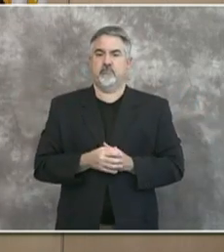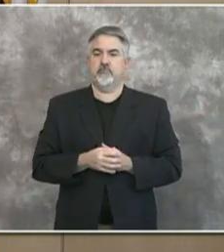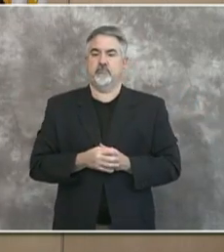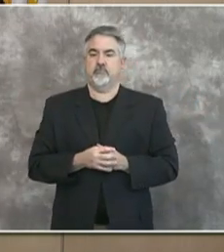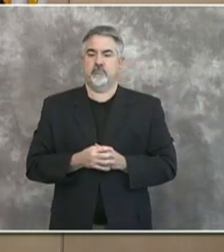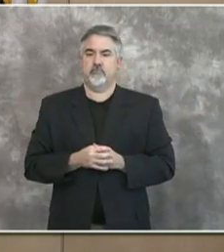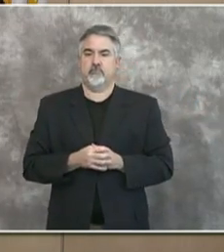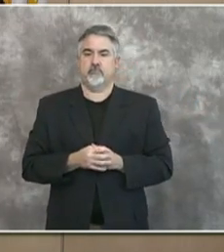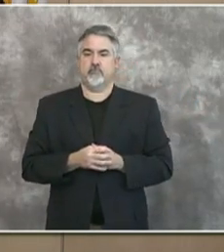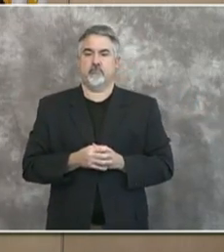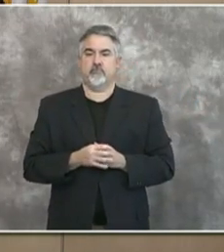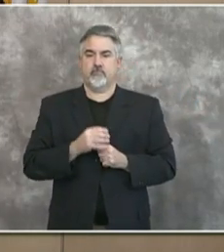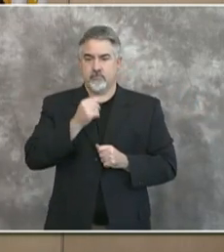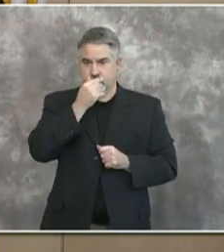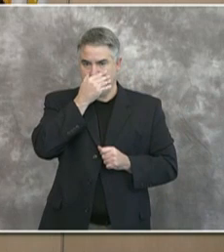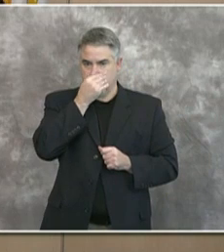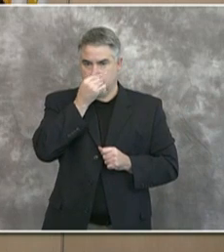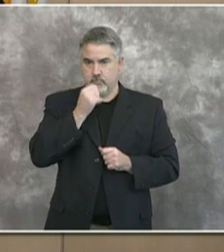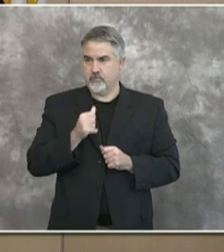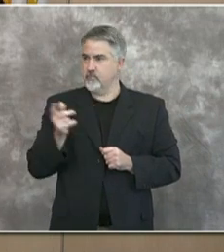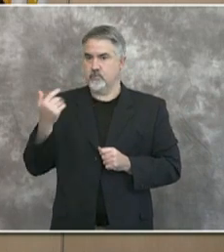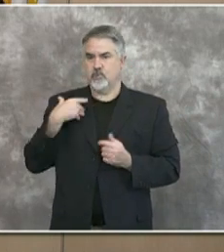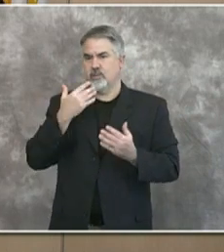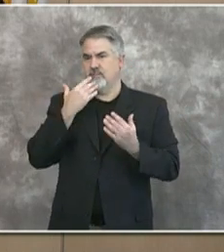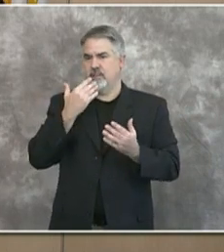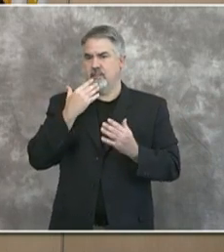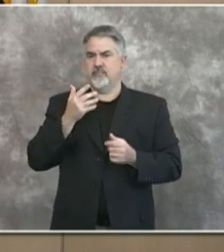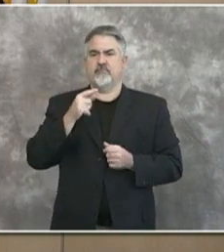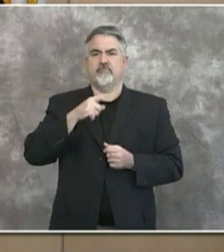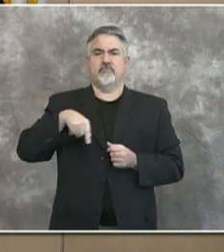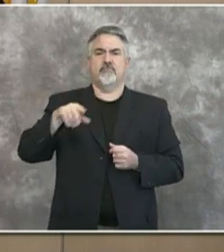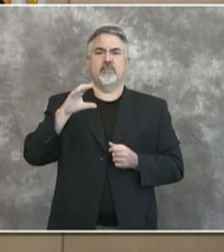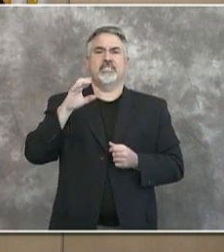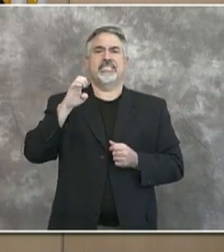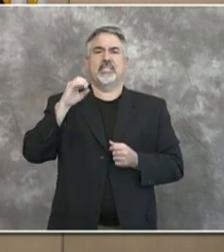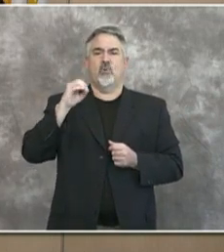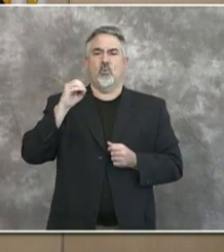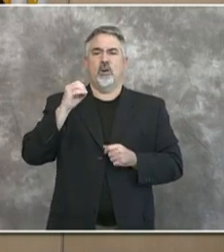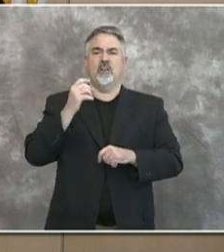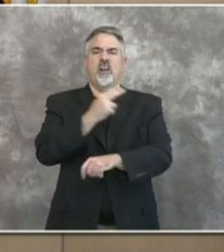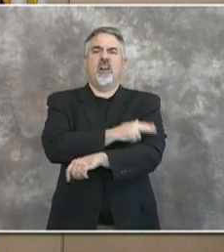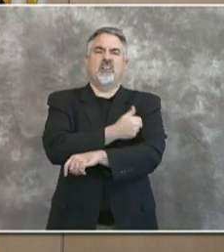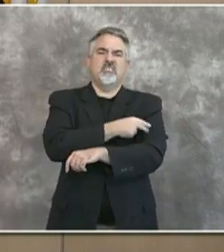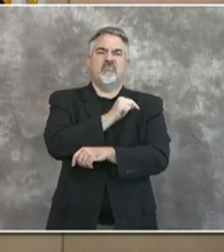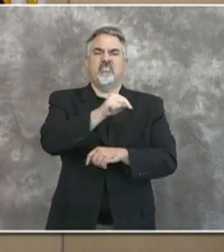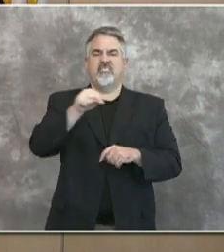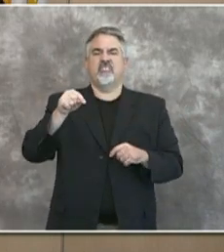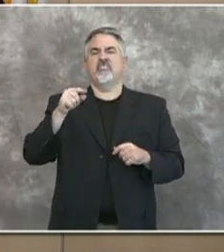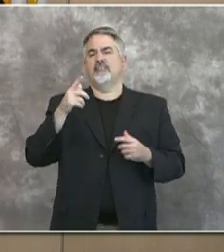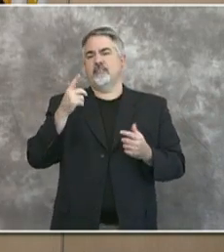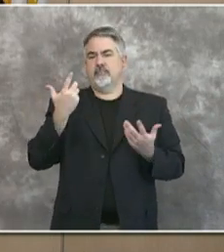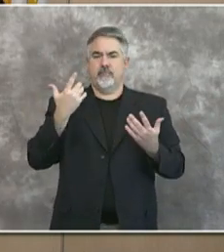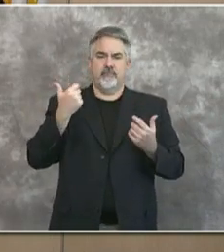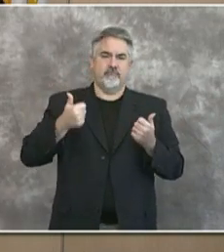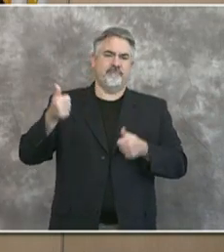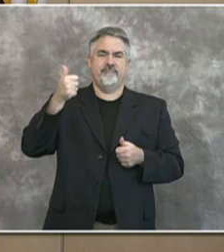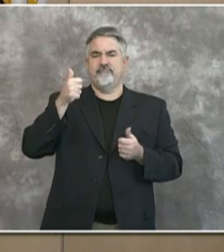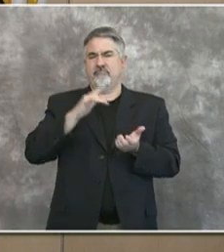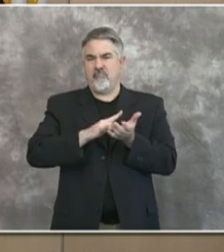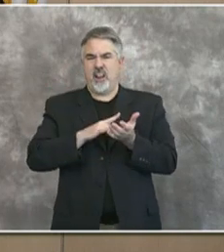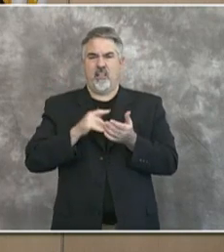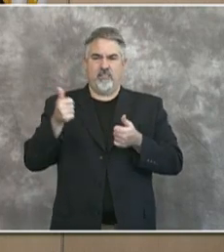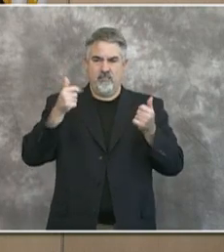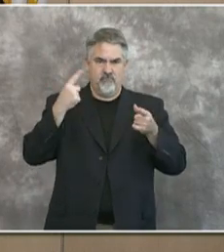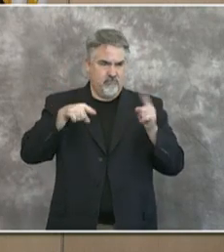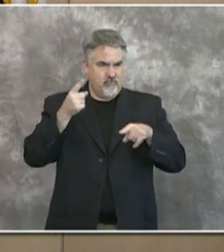like to thank the hospital CEOs, the hospital chief medical officers, and the San Diego County